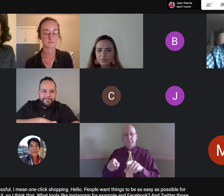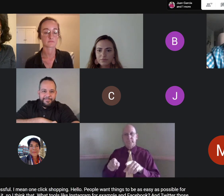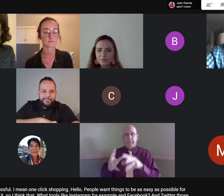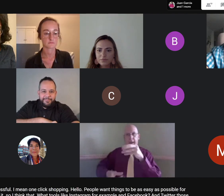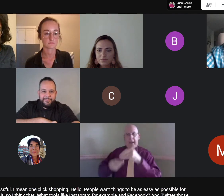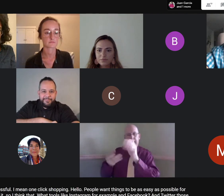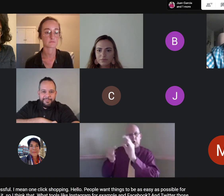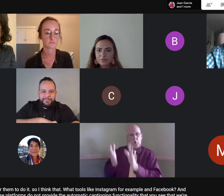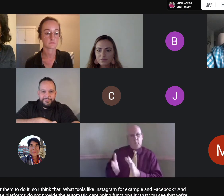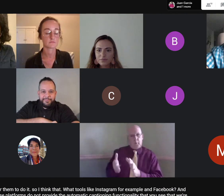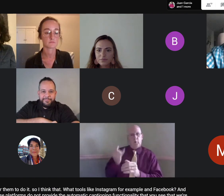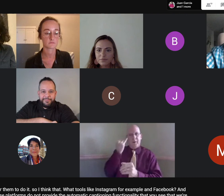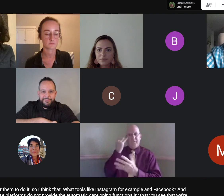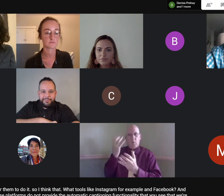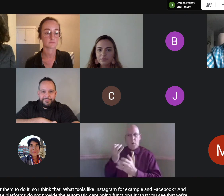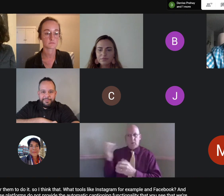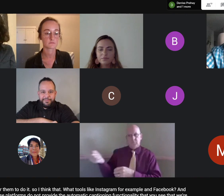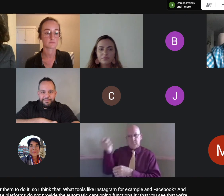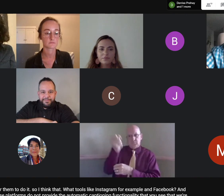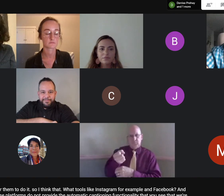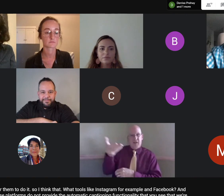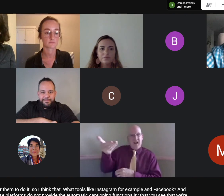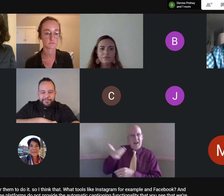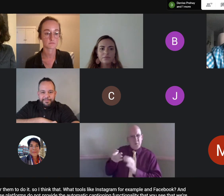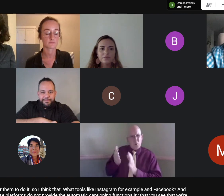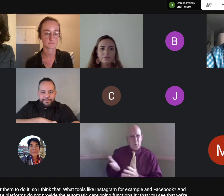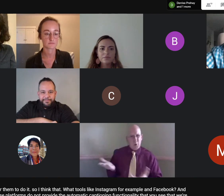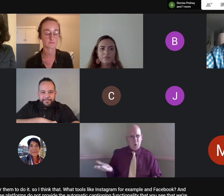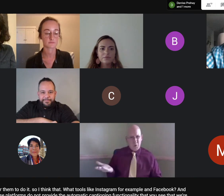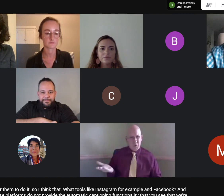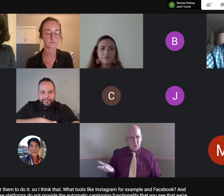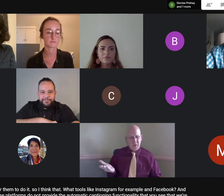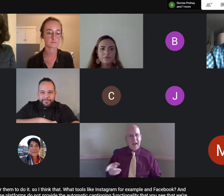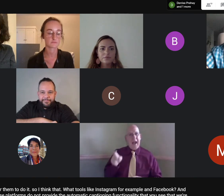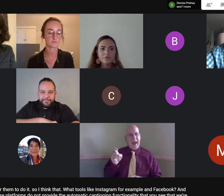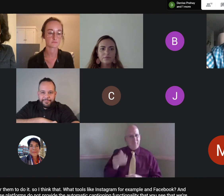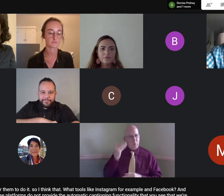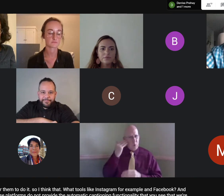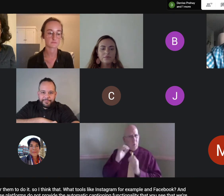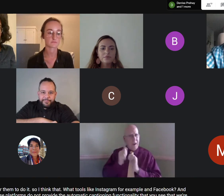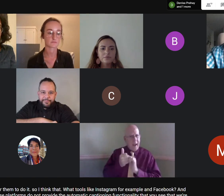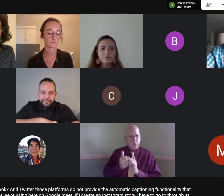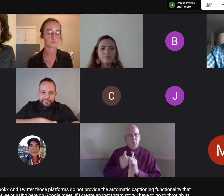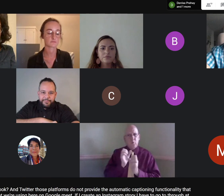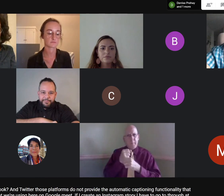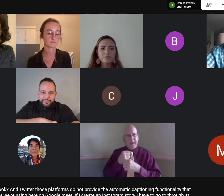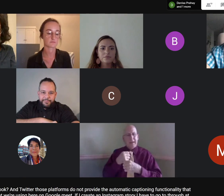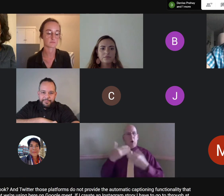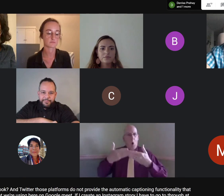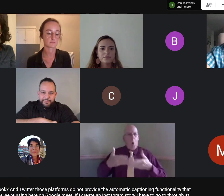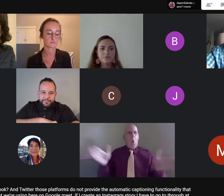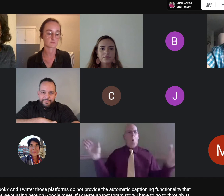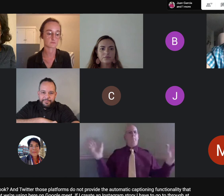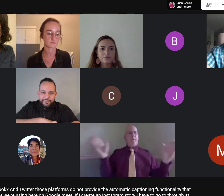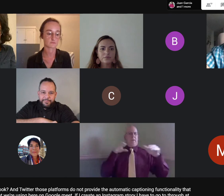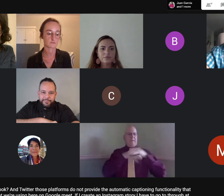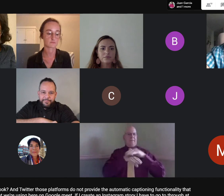if that's something I wanted to do. I need to be able to know all the skills that I need to be able to make the process of creating a